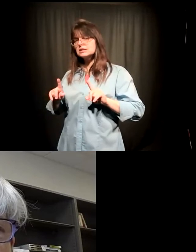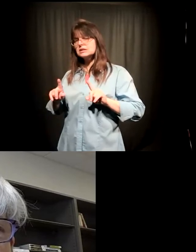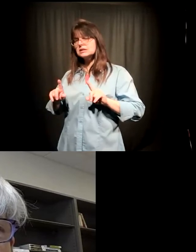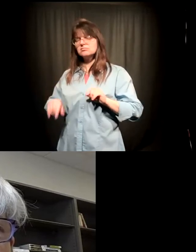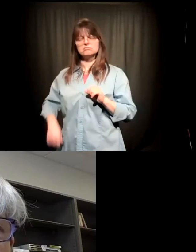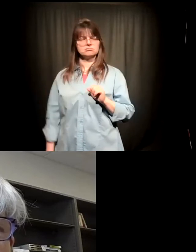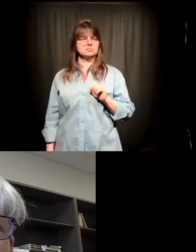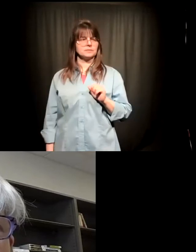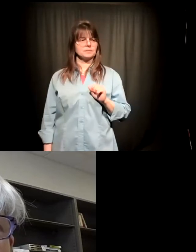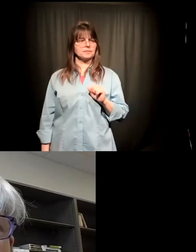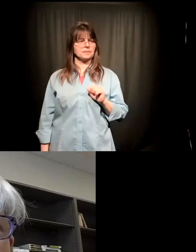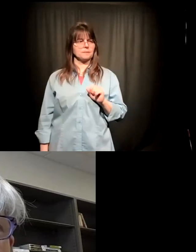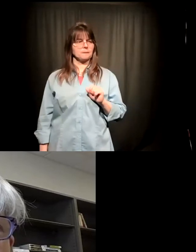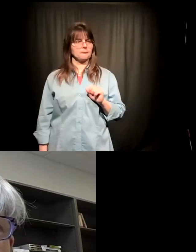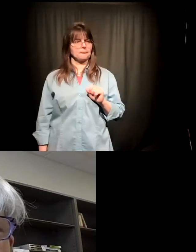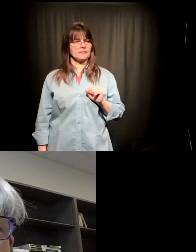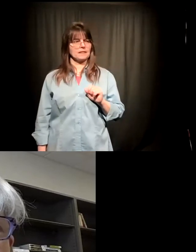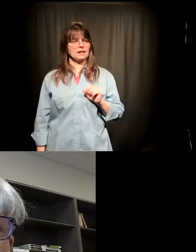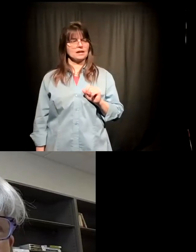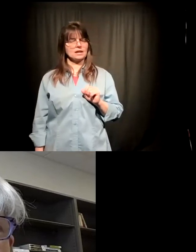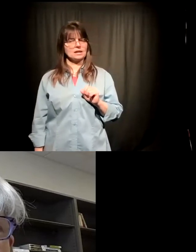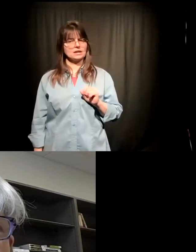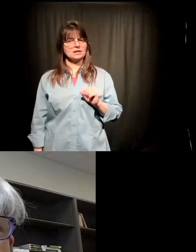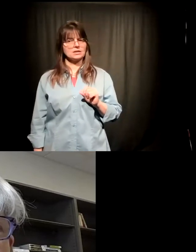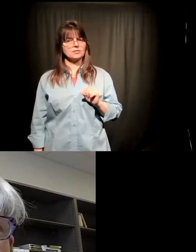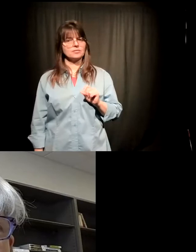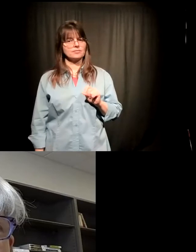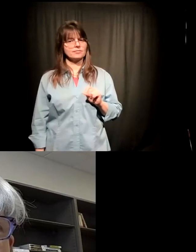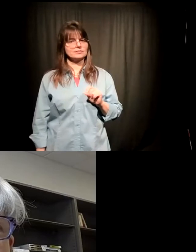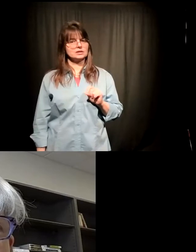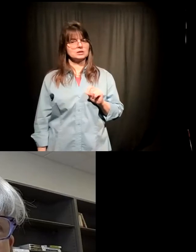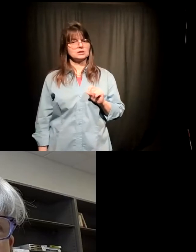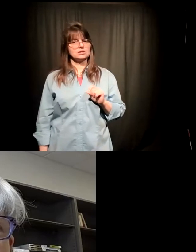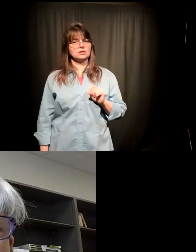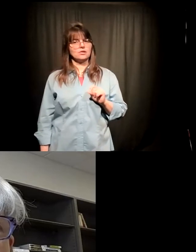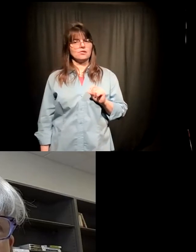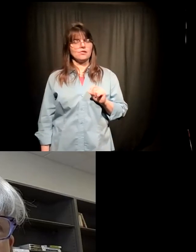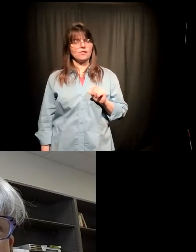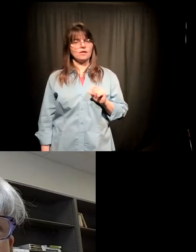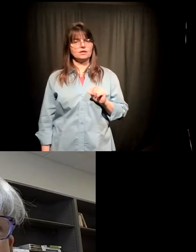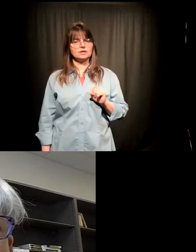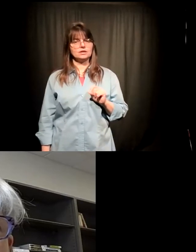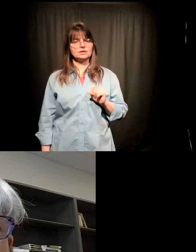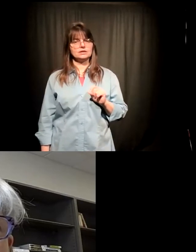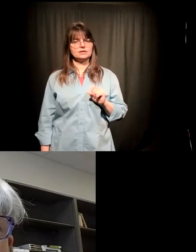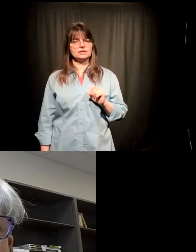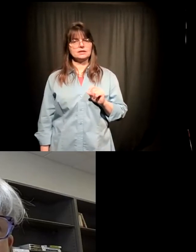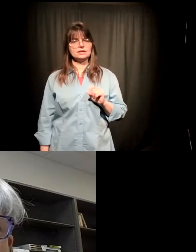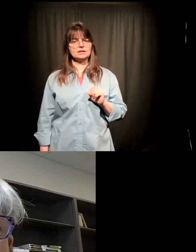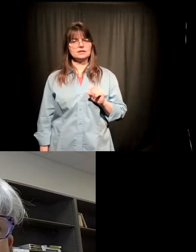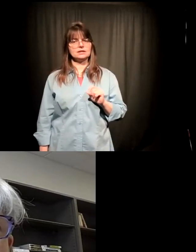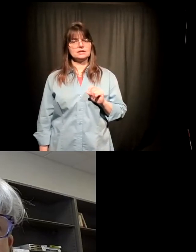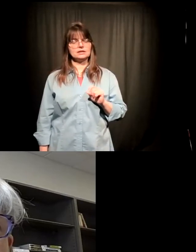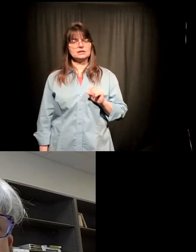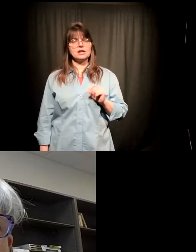You know, we were talking before the webinar actually started about kind of cultural histories, and it seems to me that